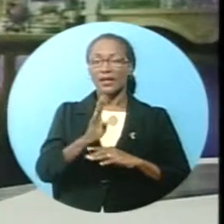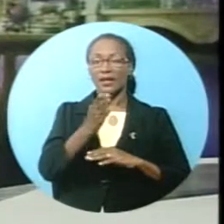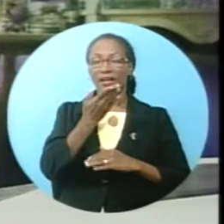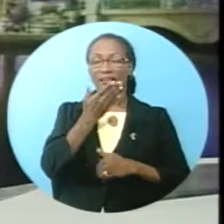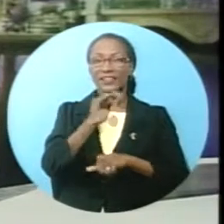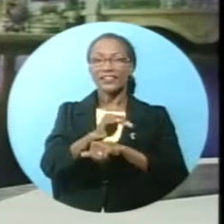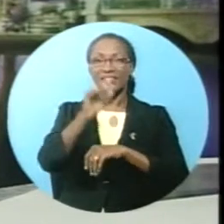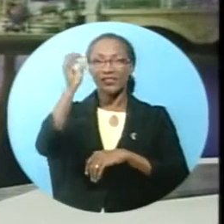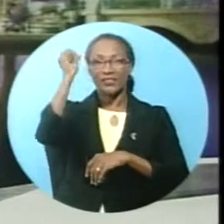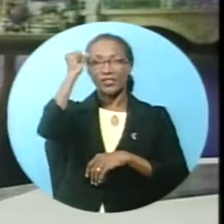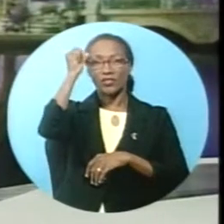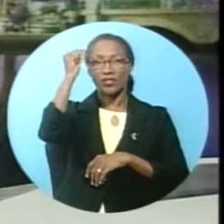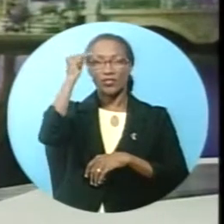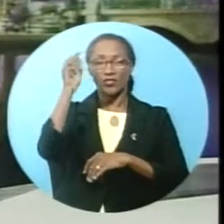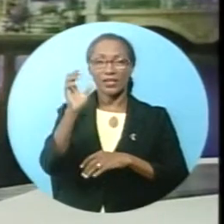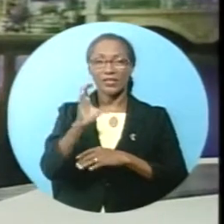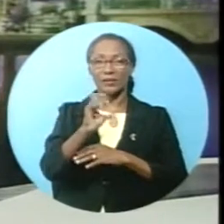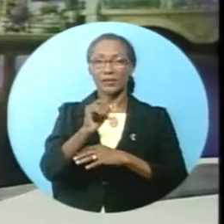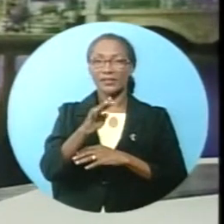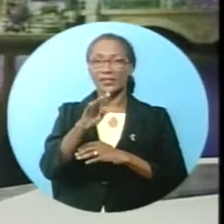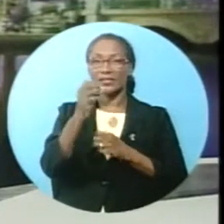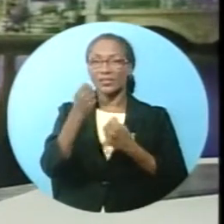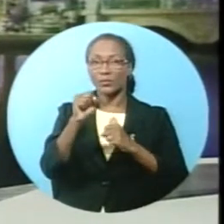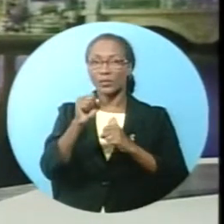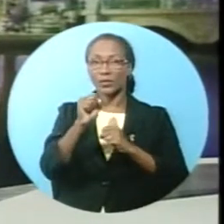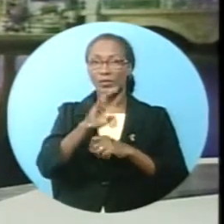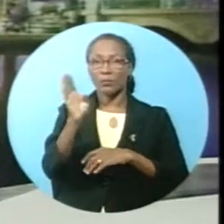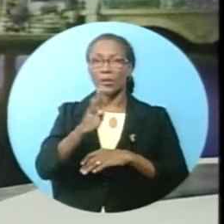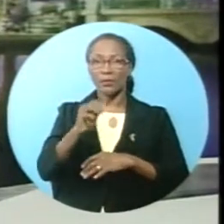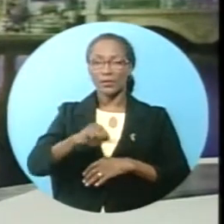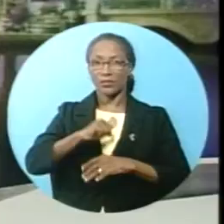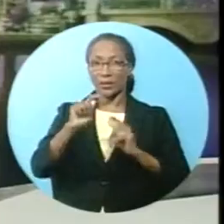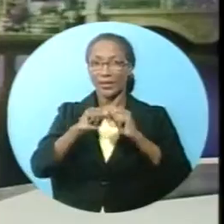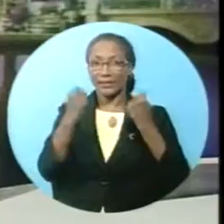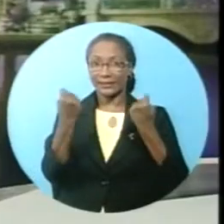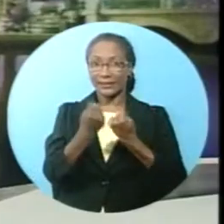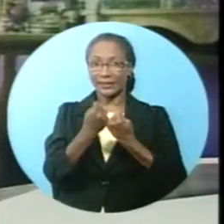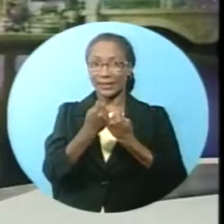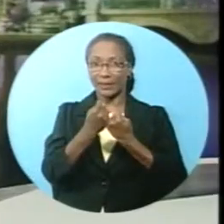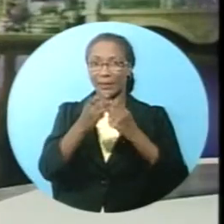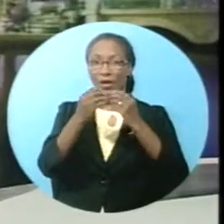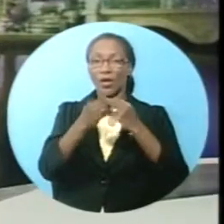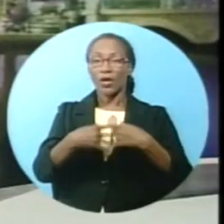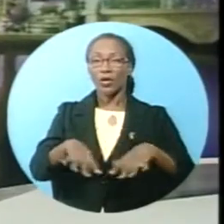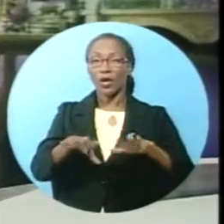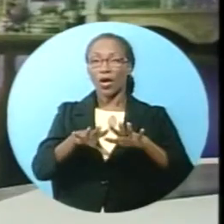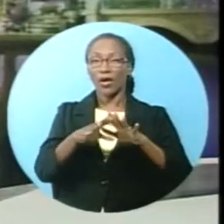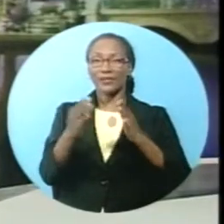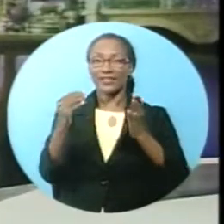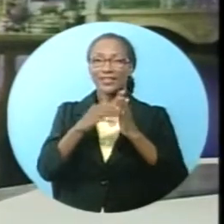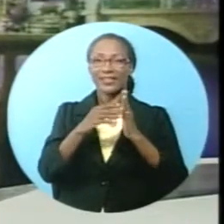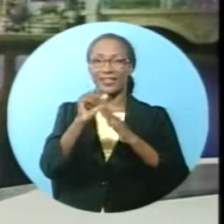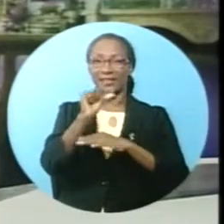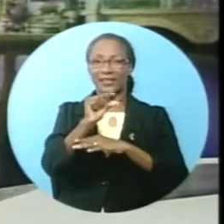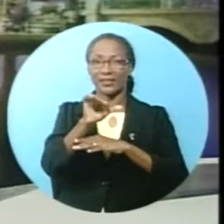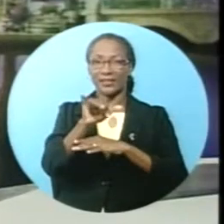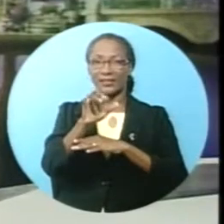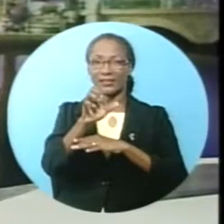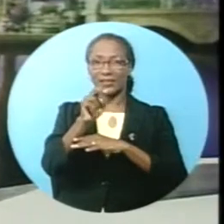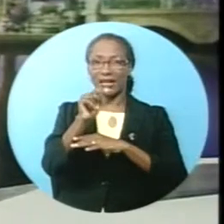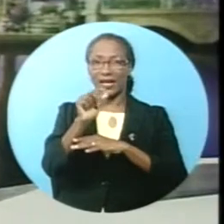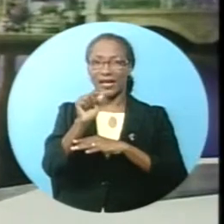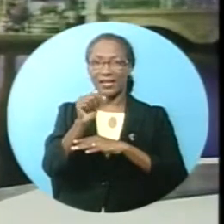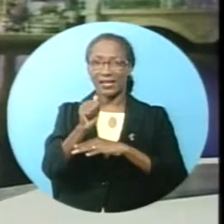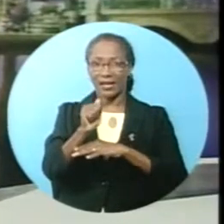Hi, good evening. I'm Sean Green with a look at sports. Barbados Pride suffered their first defeat of the season when they went down to host Guyana Jaguars by 9